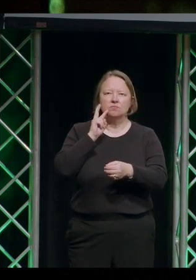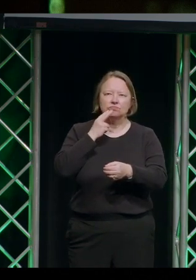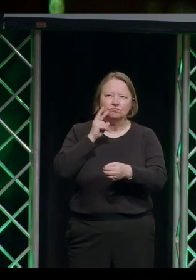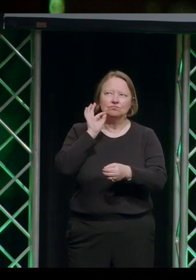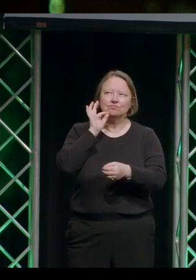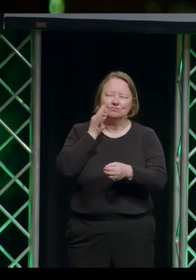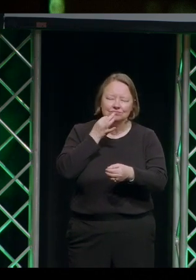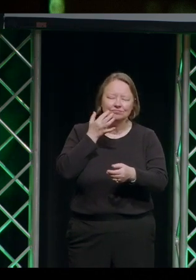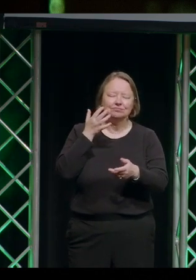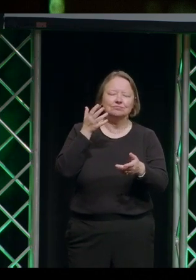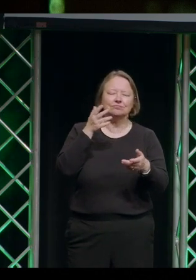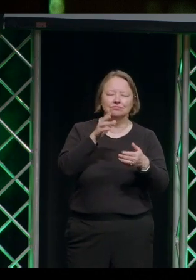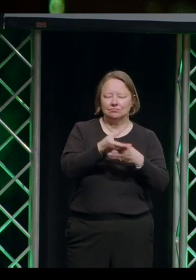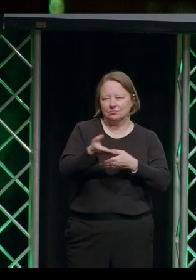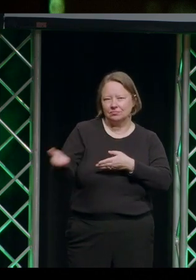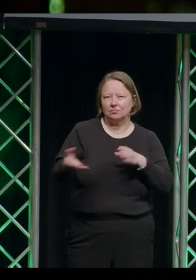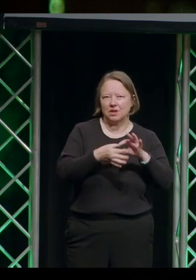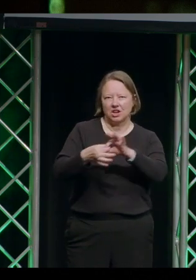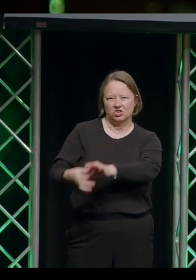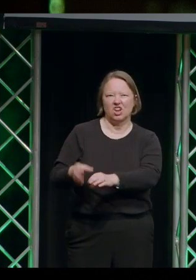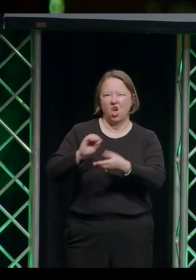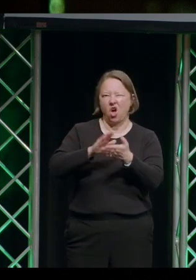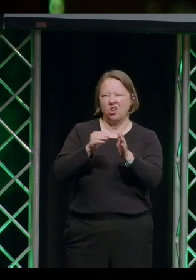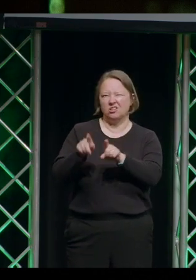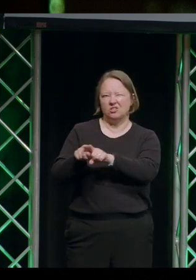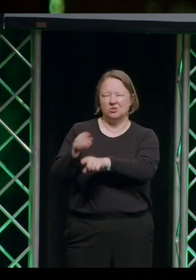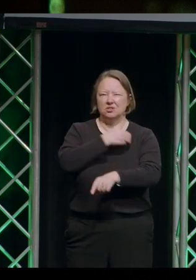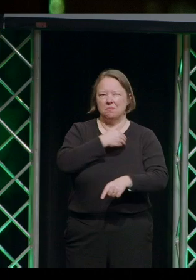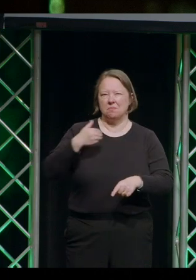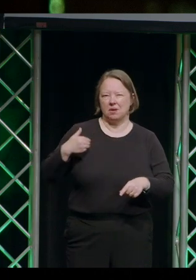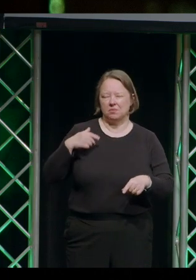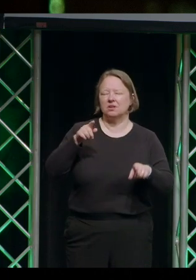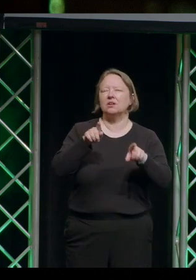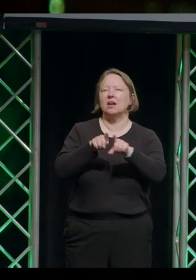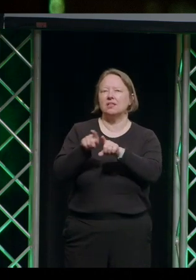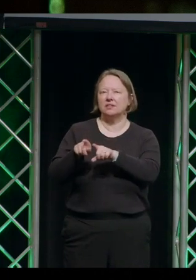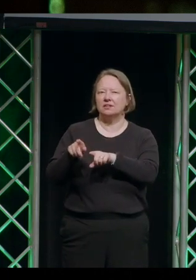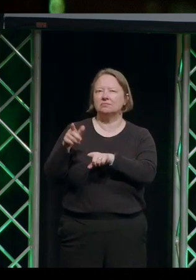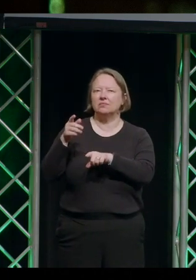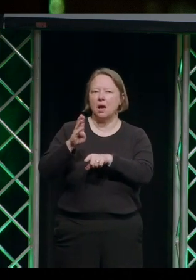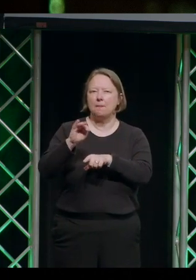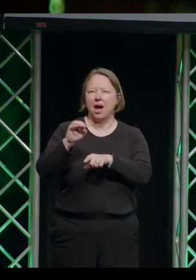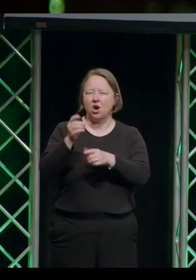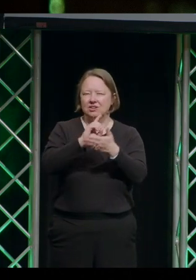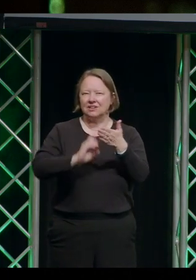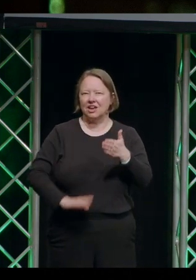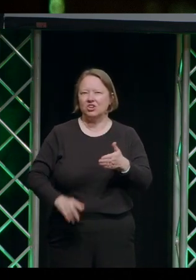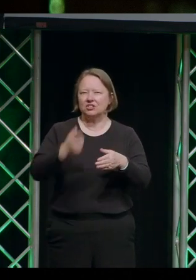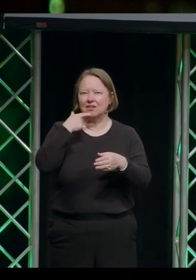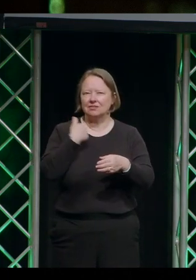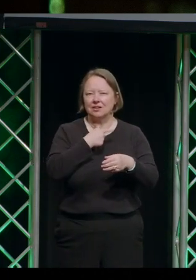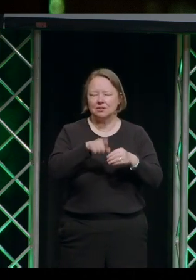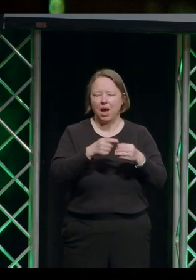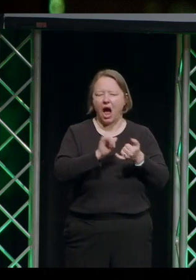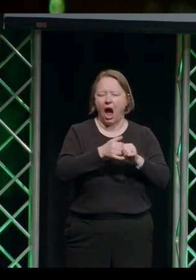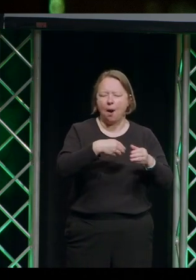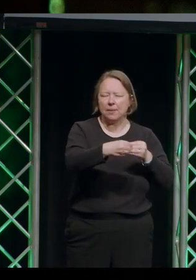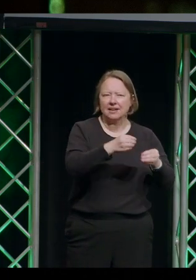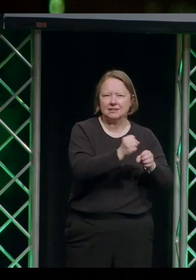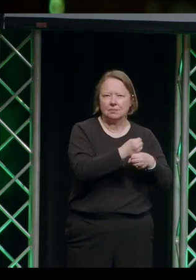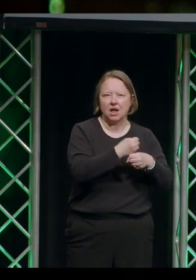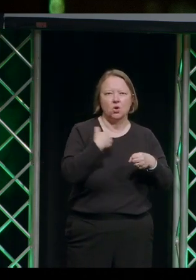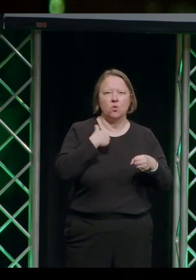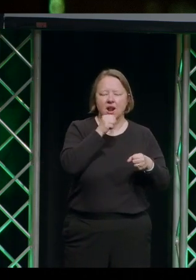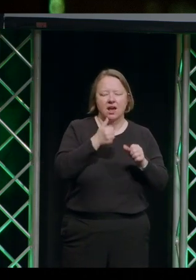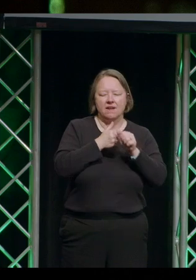Loblaws, and as well as the bio designer, who told us about different ways that plastic is made. And we aren't going to be